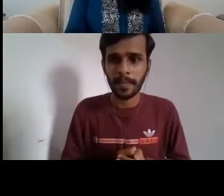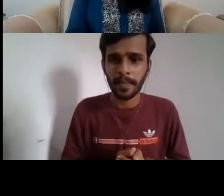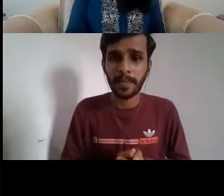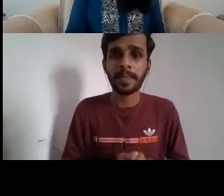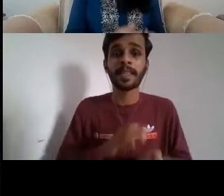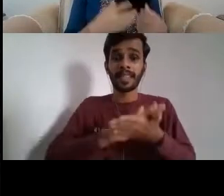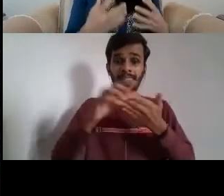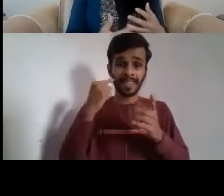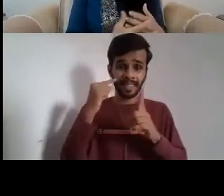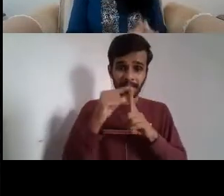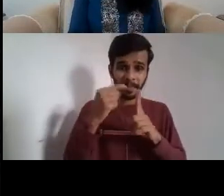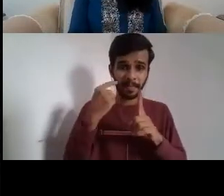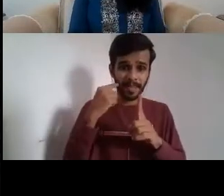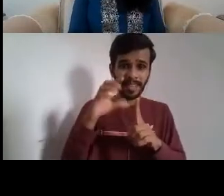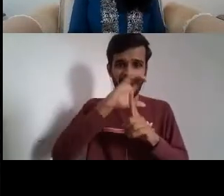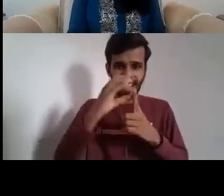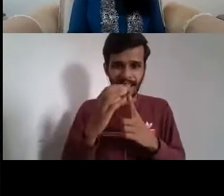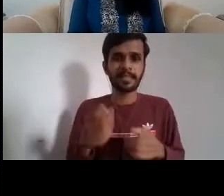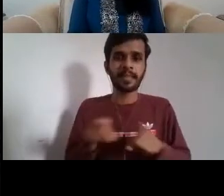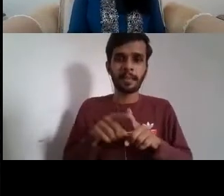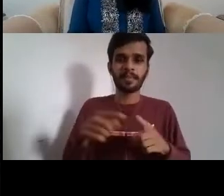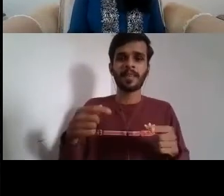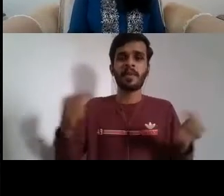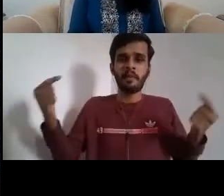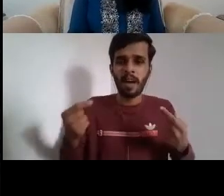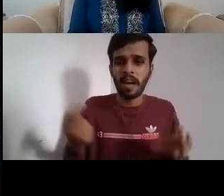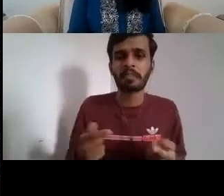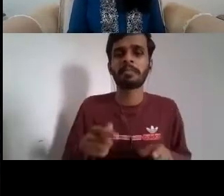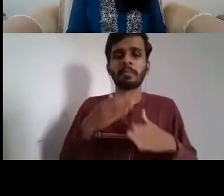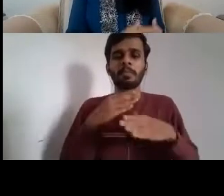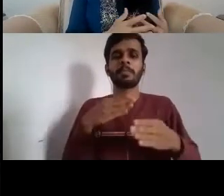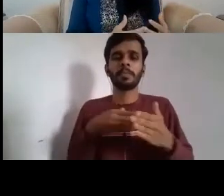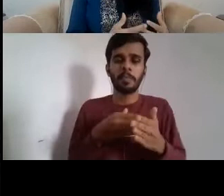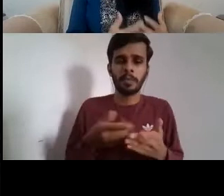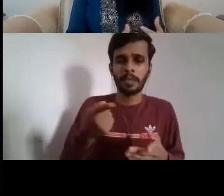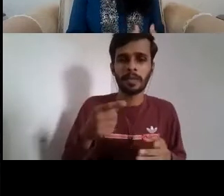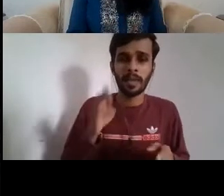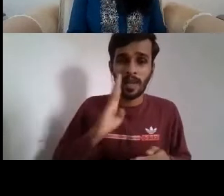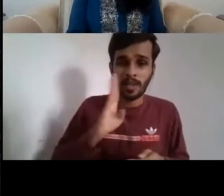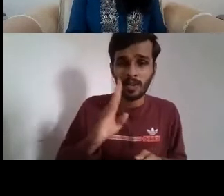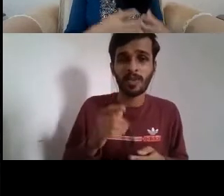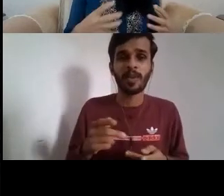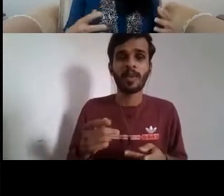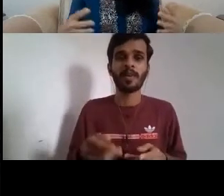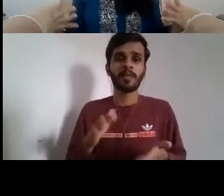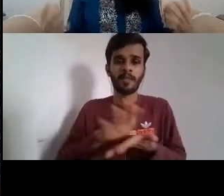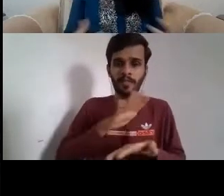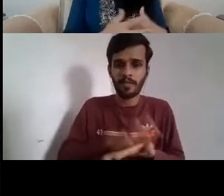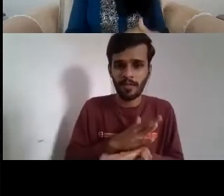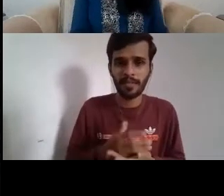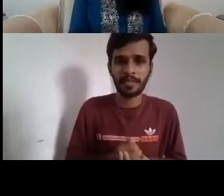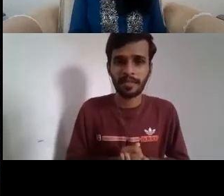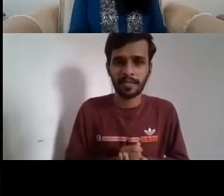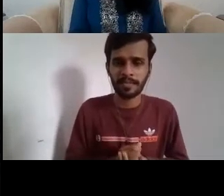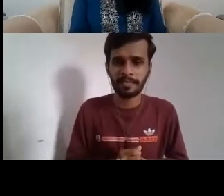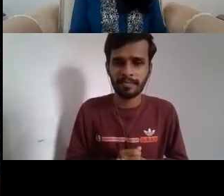culture, anti-war protests, and rock and roll music. Music festivals embodied the youthful